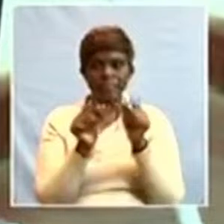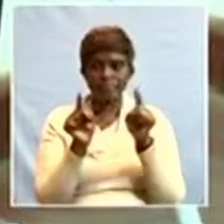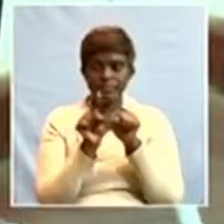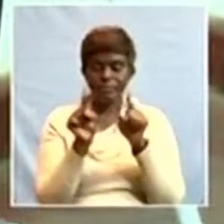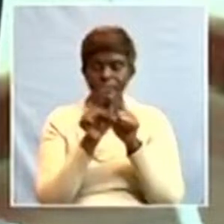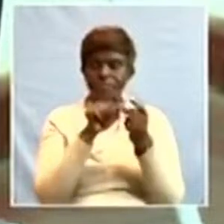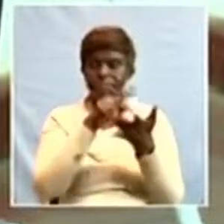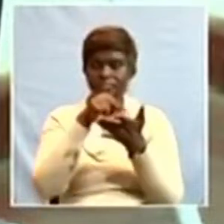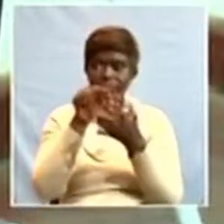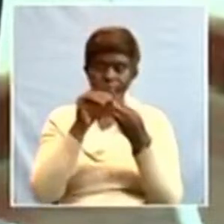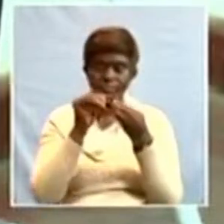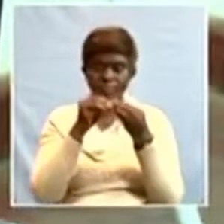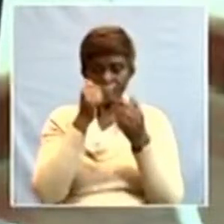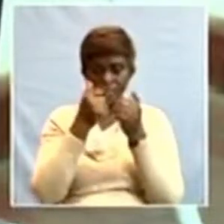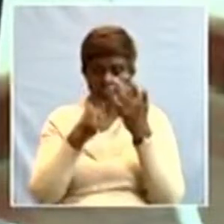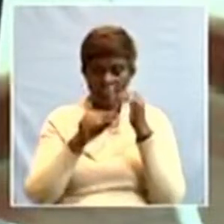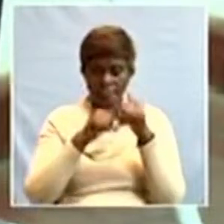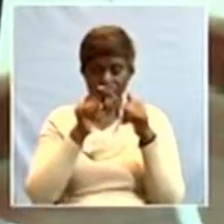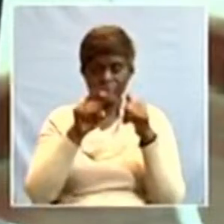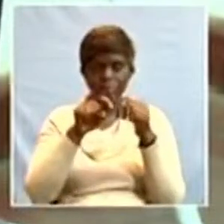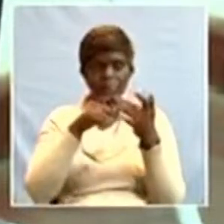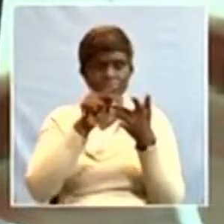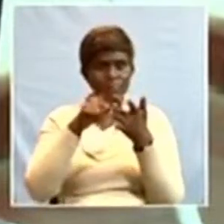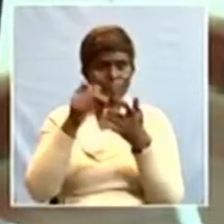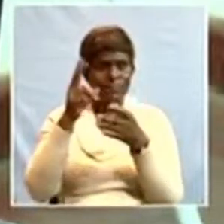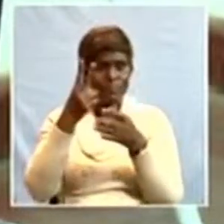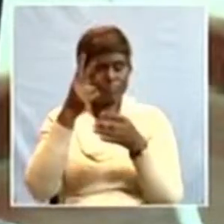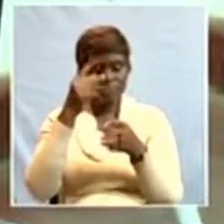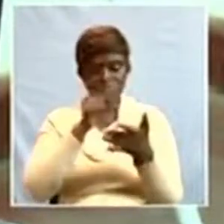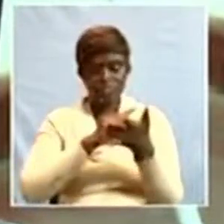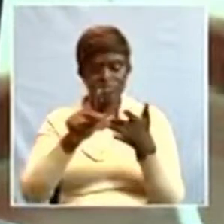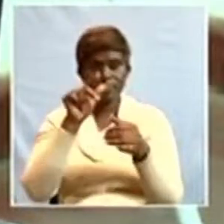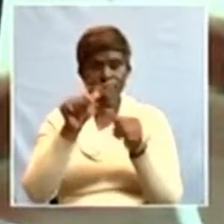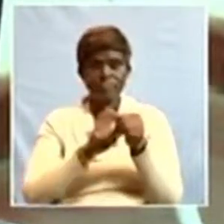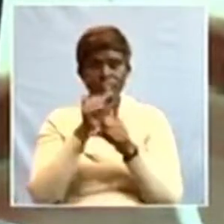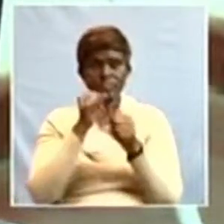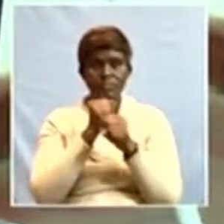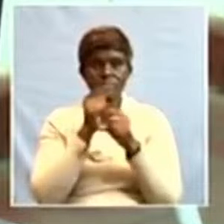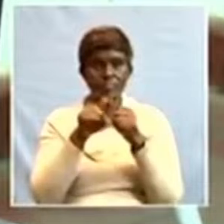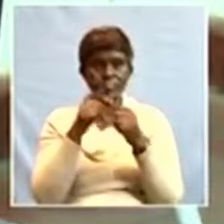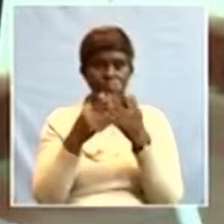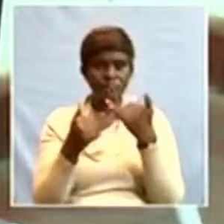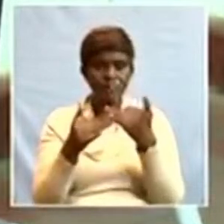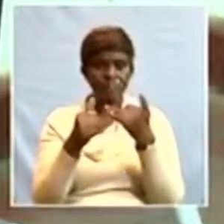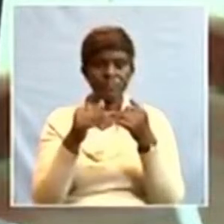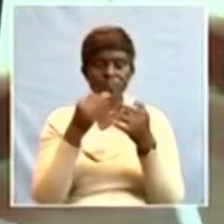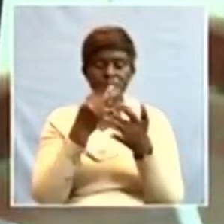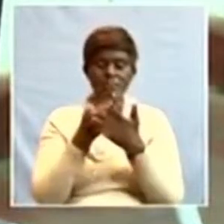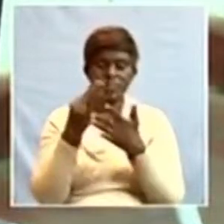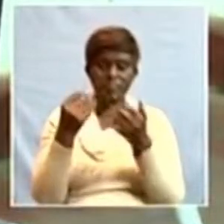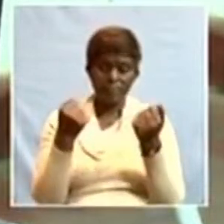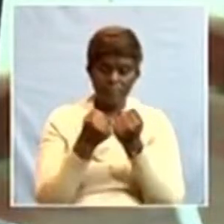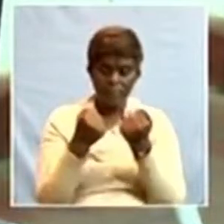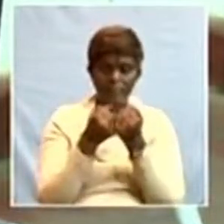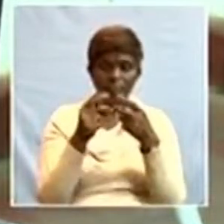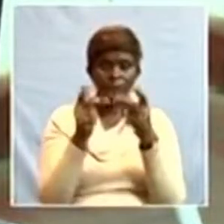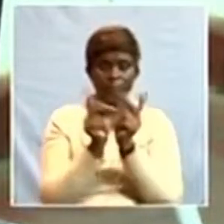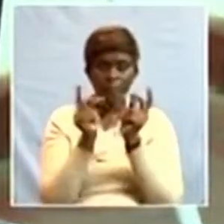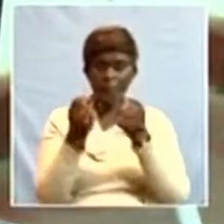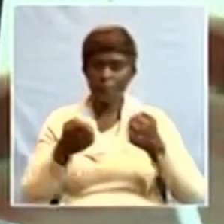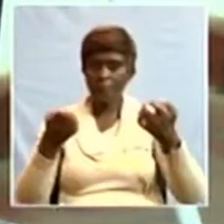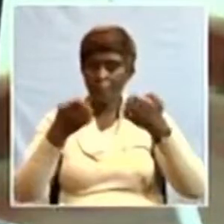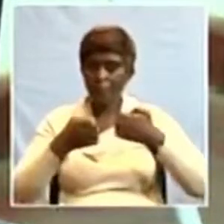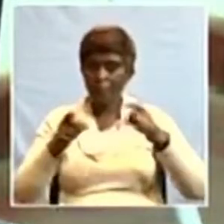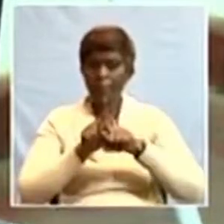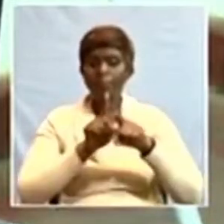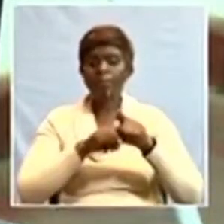terms of payments. We were supposed to pay in the second week of every bi-monthly, but the physical space and environment would